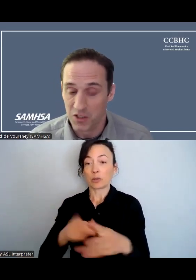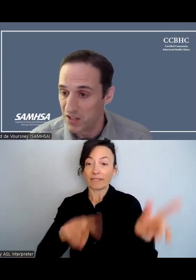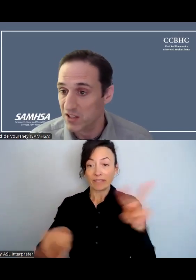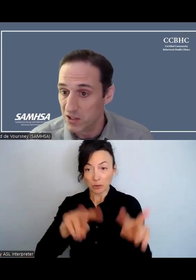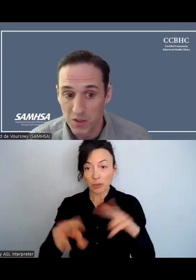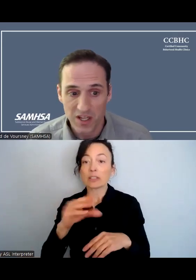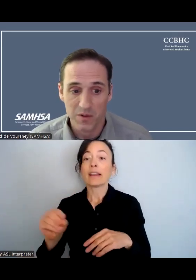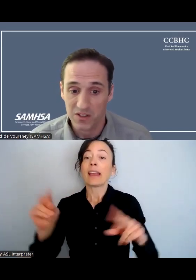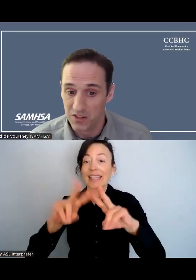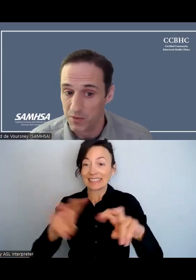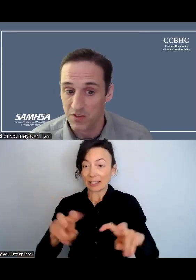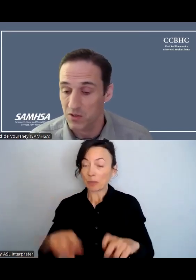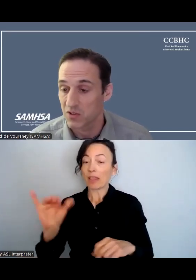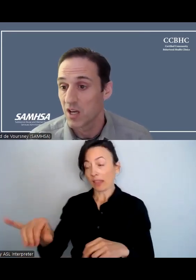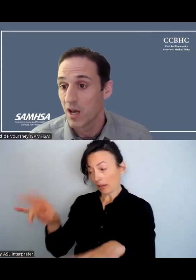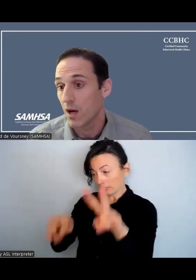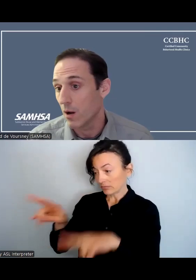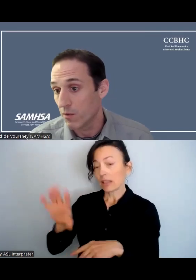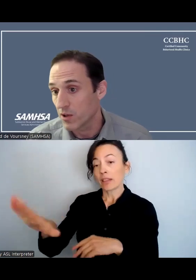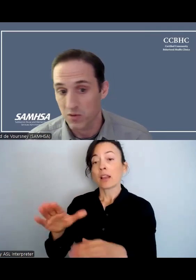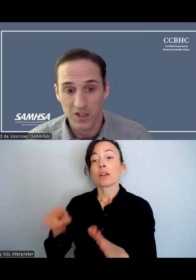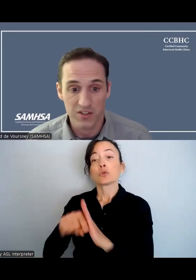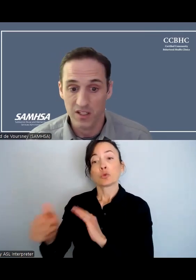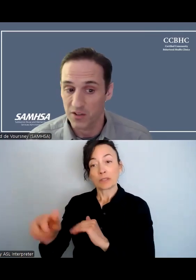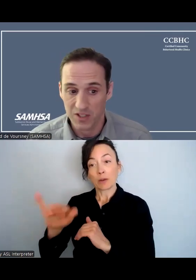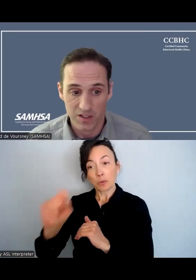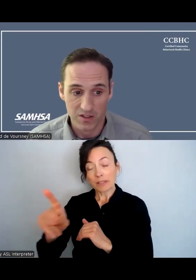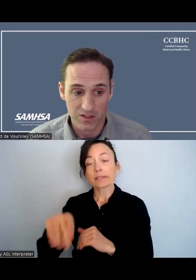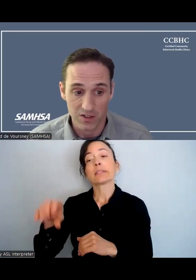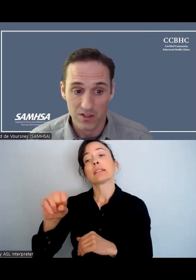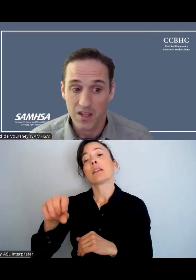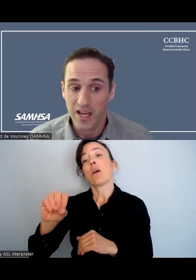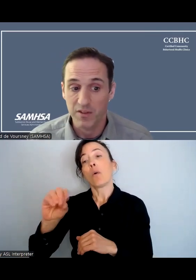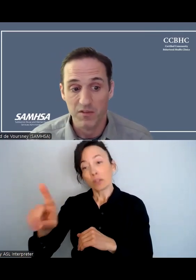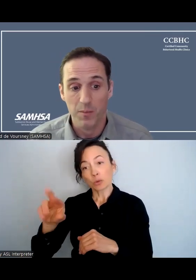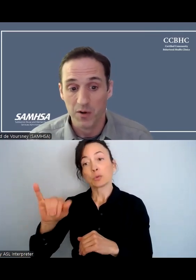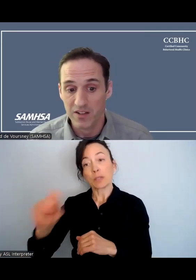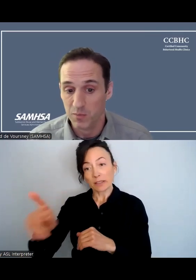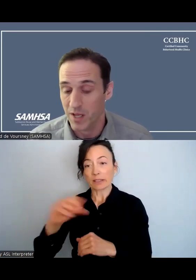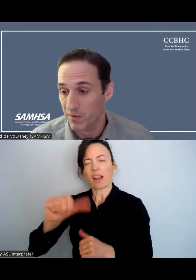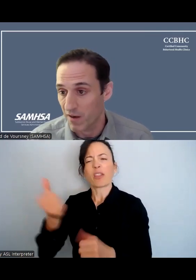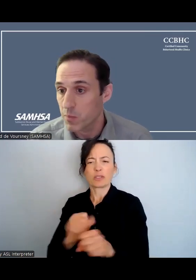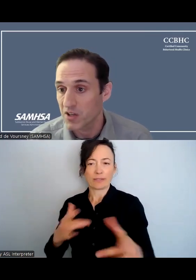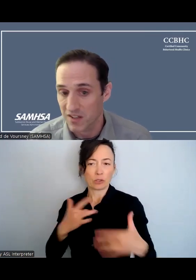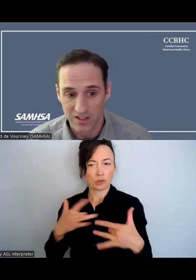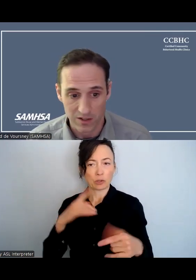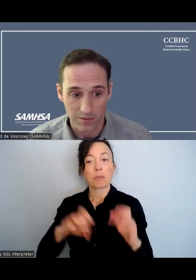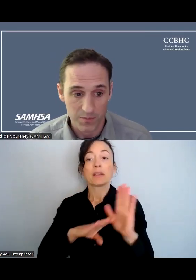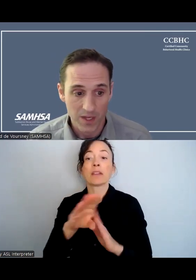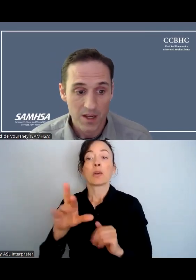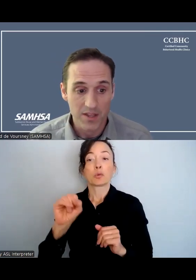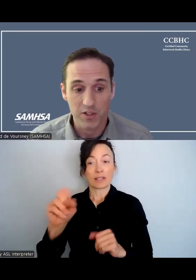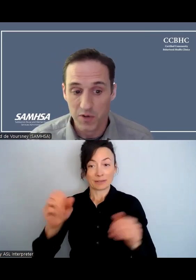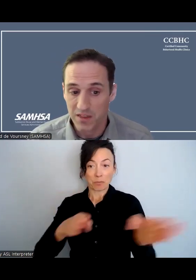assessment that addresses suicide risk, substance use, overdose risk, and other safety concerns. They have to develop a crisis plan for every person they